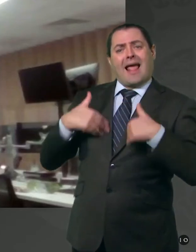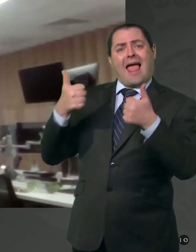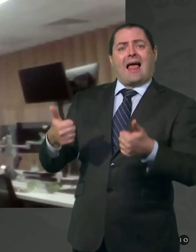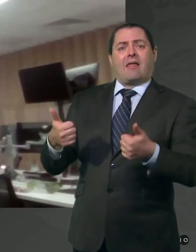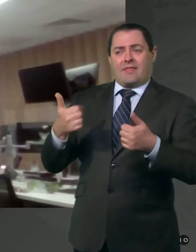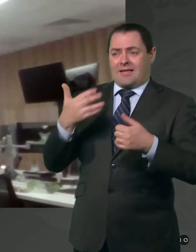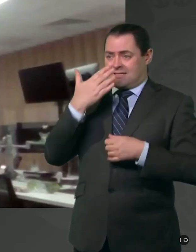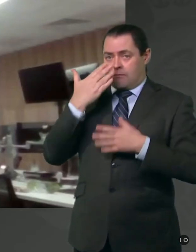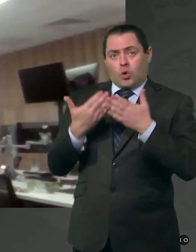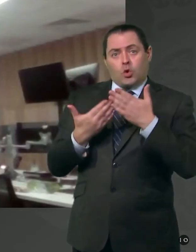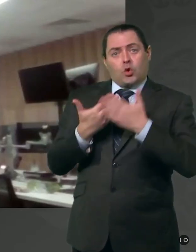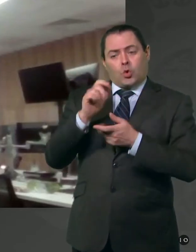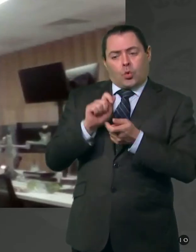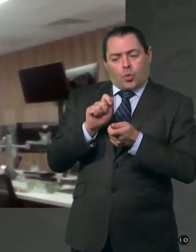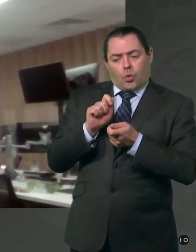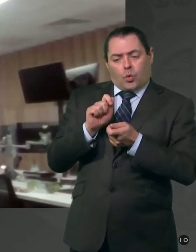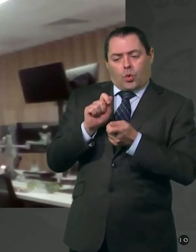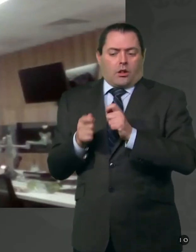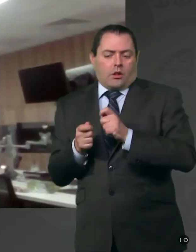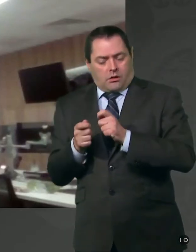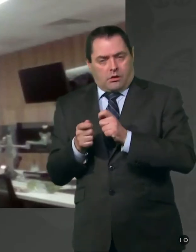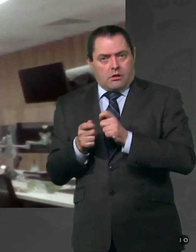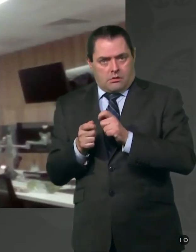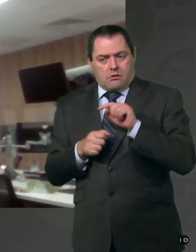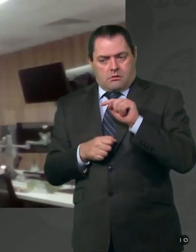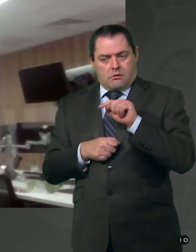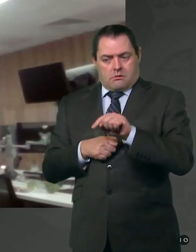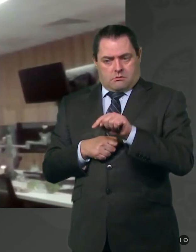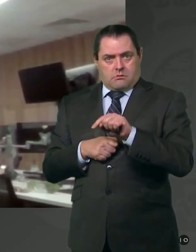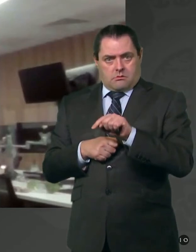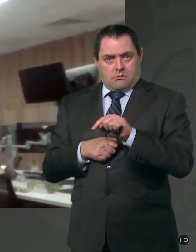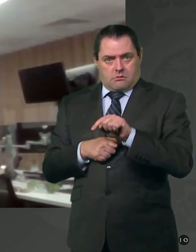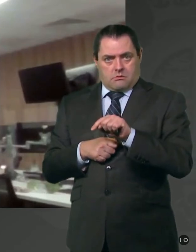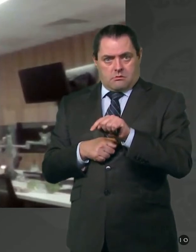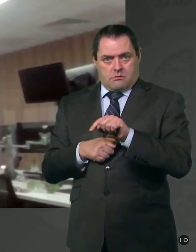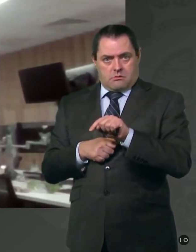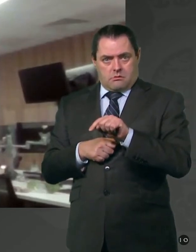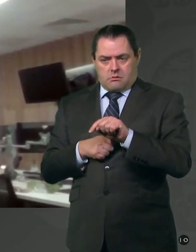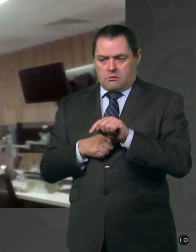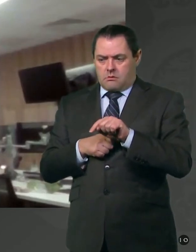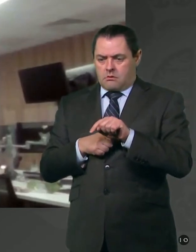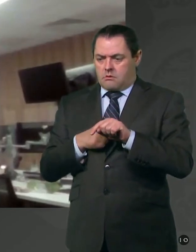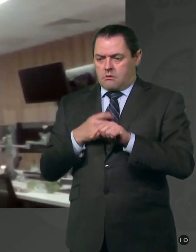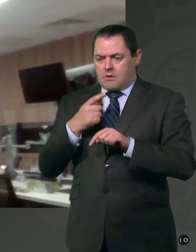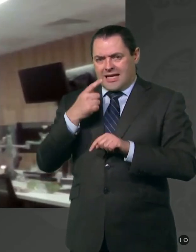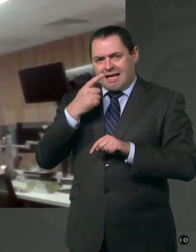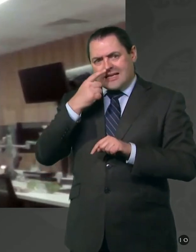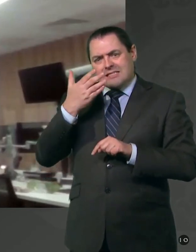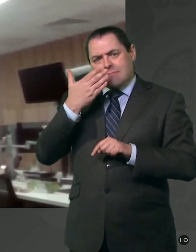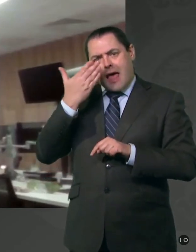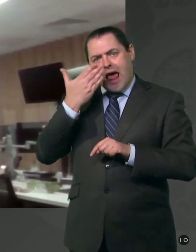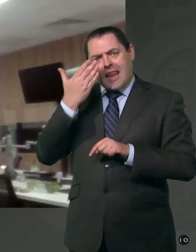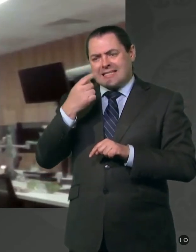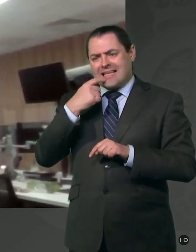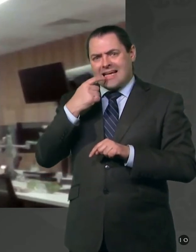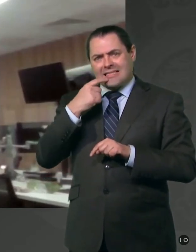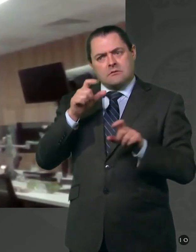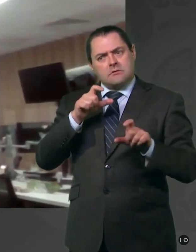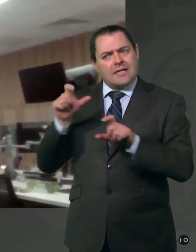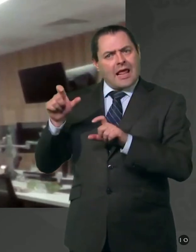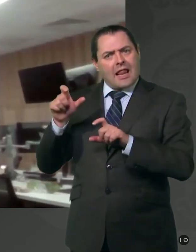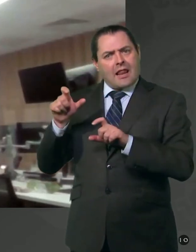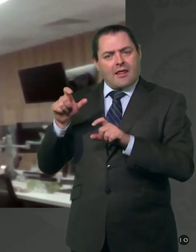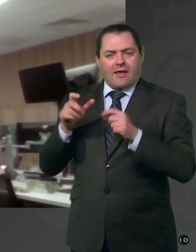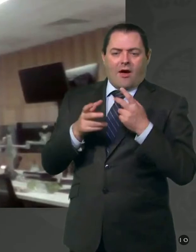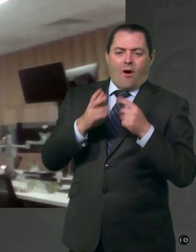less likely to lose their sense of smell and taste? And one quick one for Sir Patrick. You said last week that the